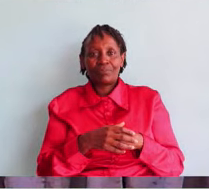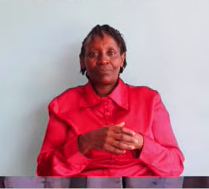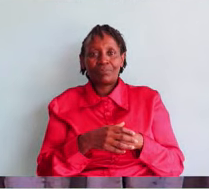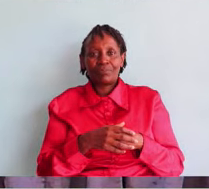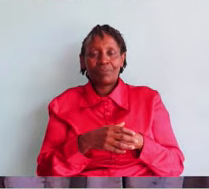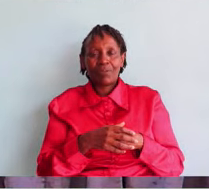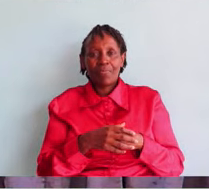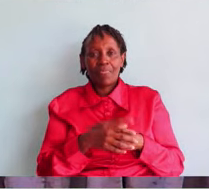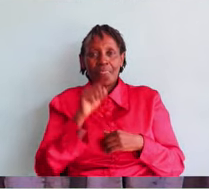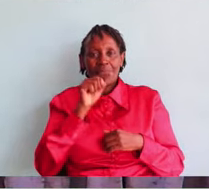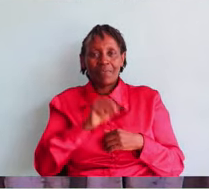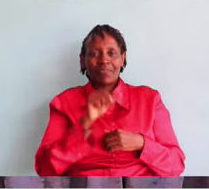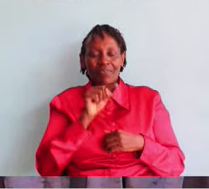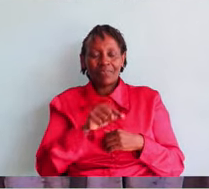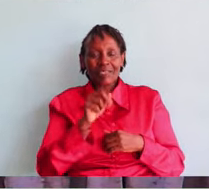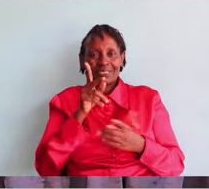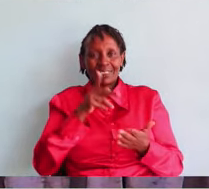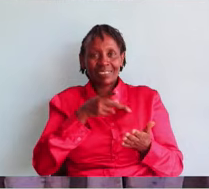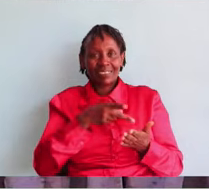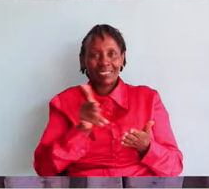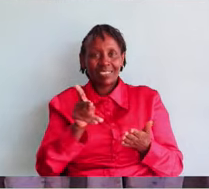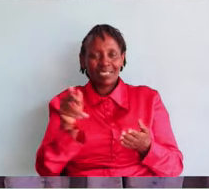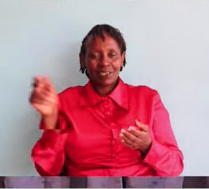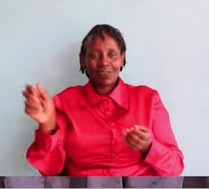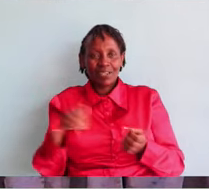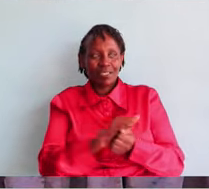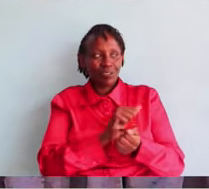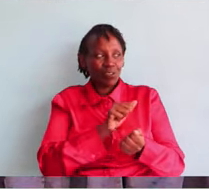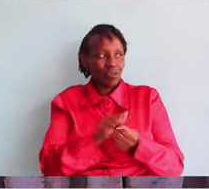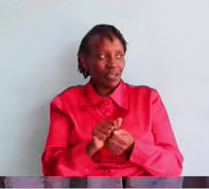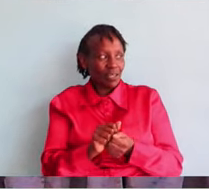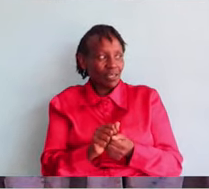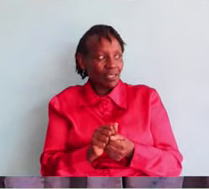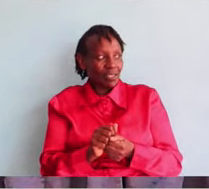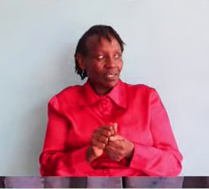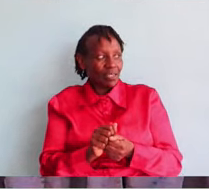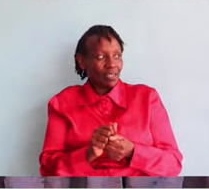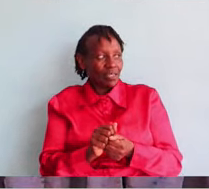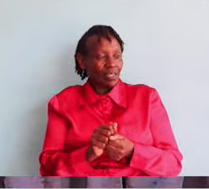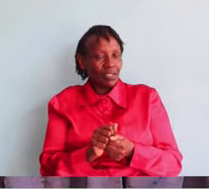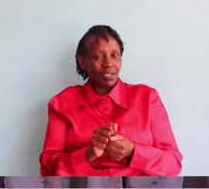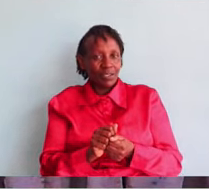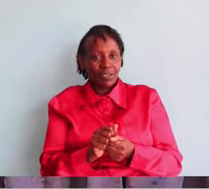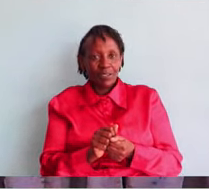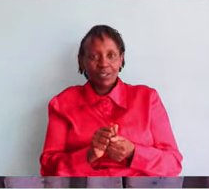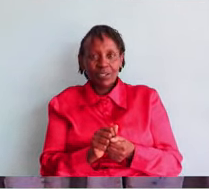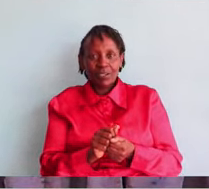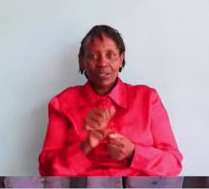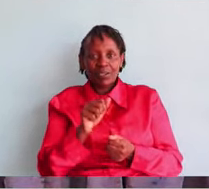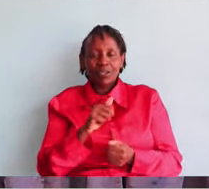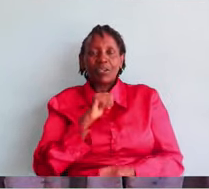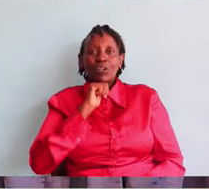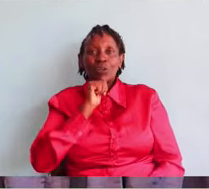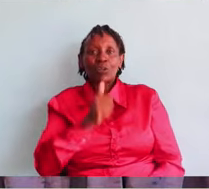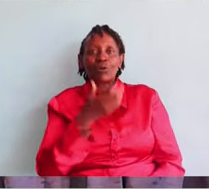this selling, this was to destroy not the property itself that was being